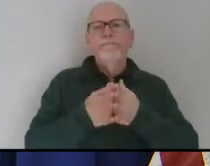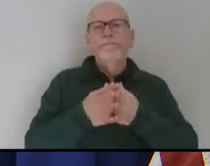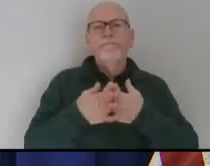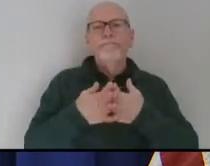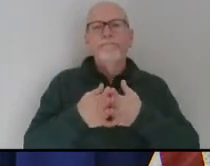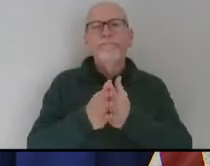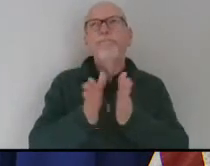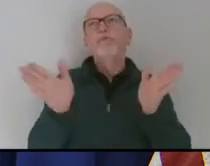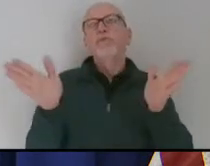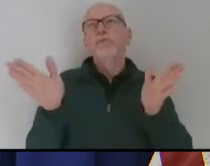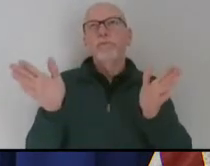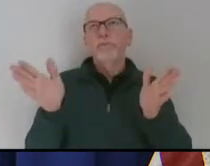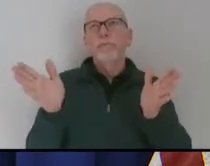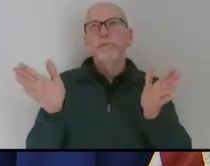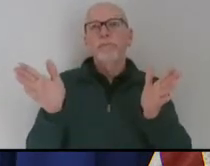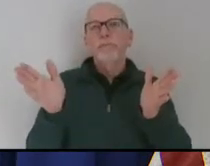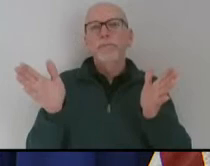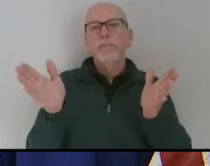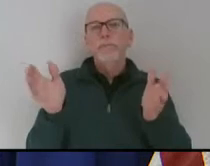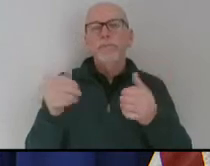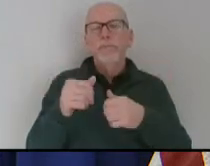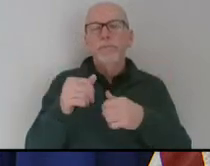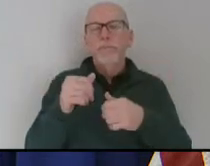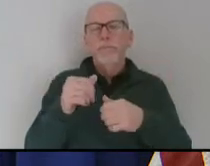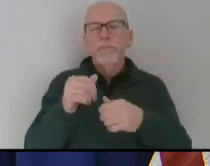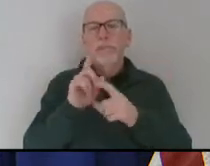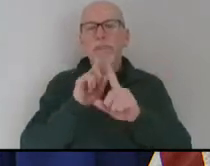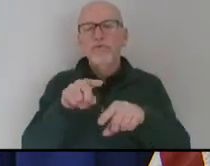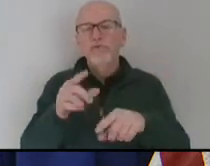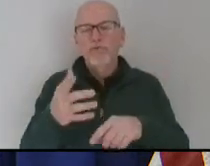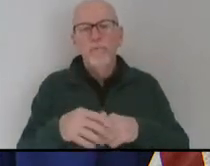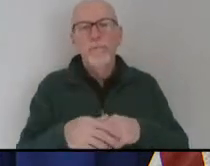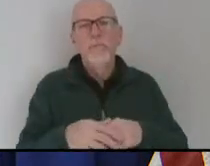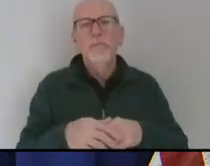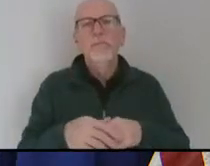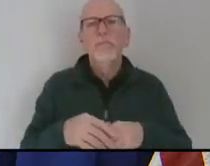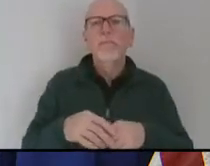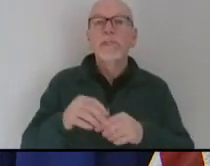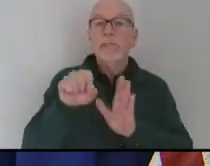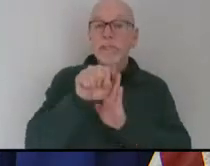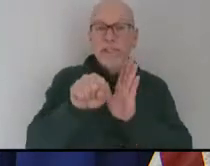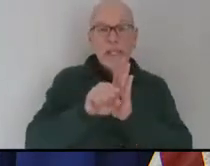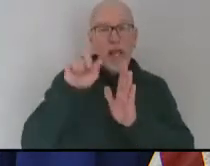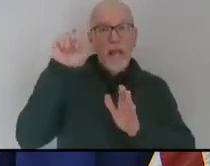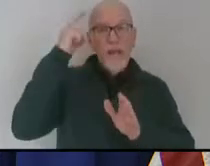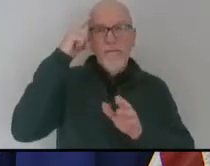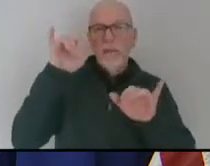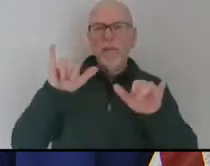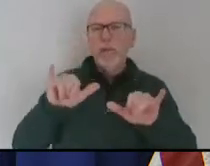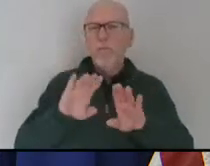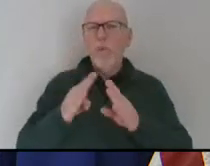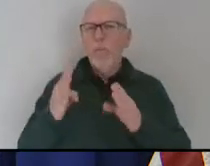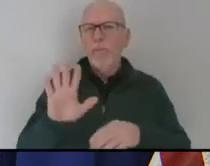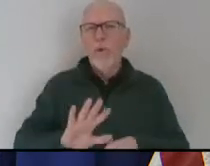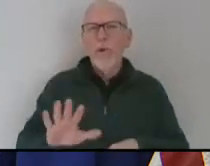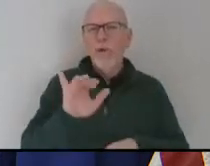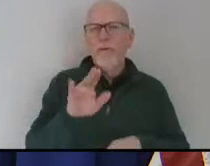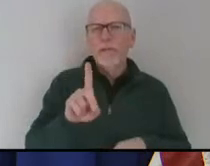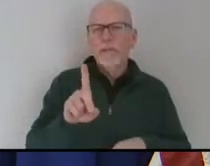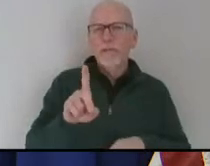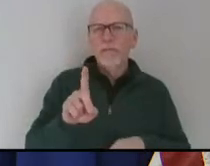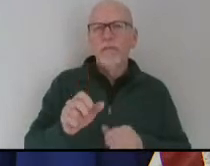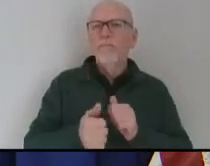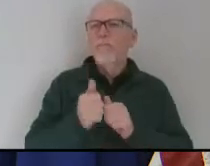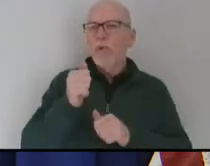broader scope. First of all, state government remained open all over the state of Indiana. Most business